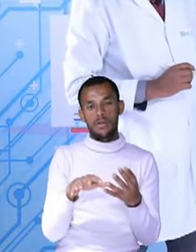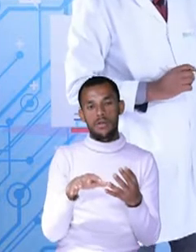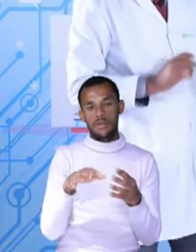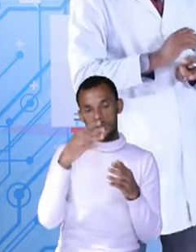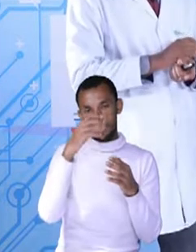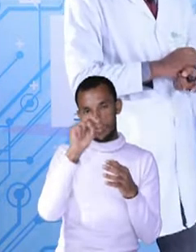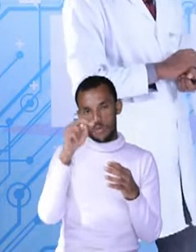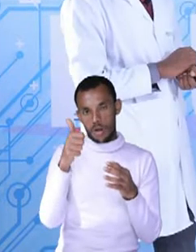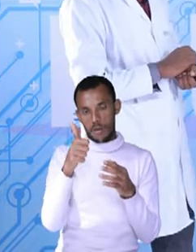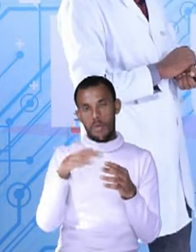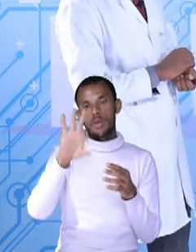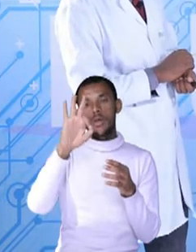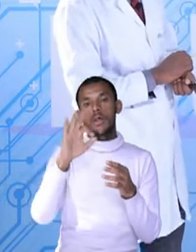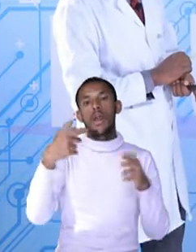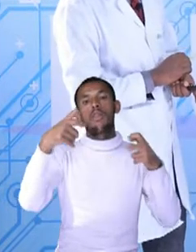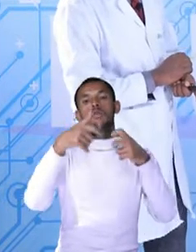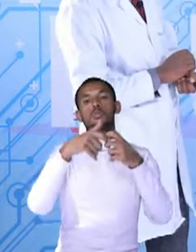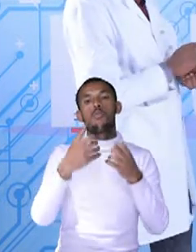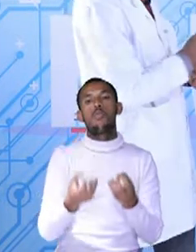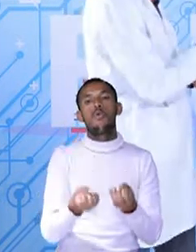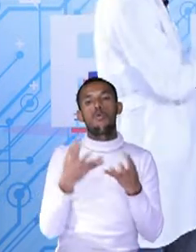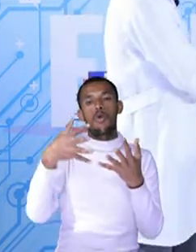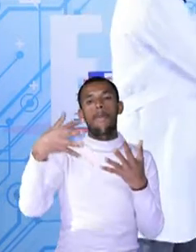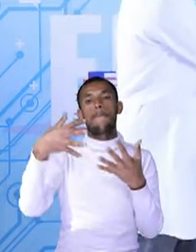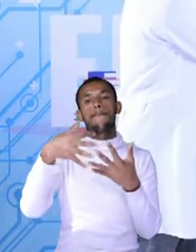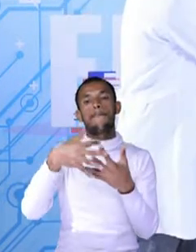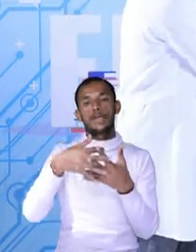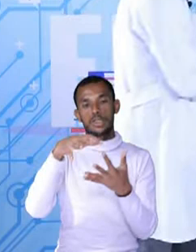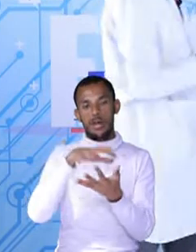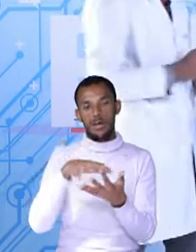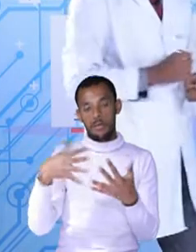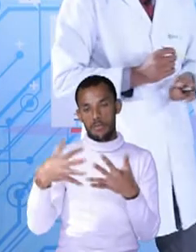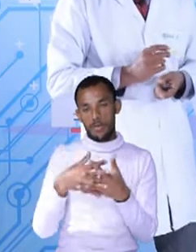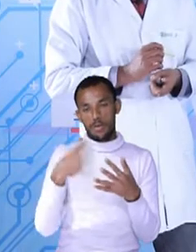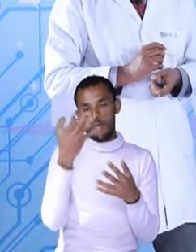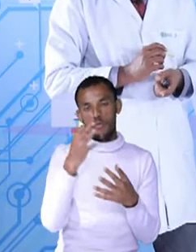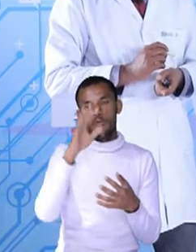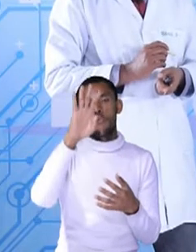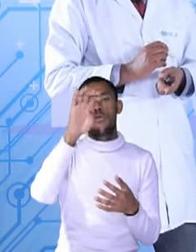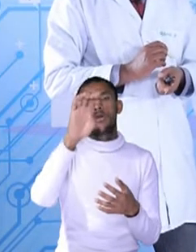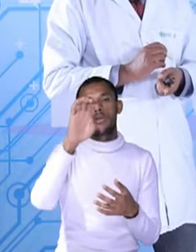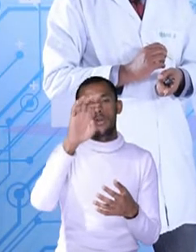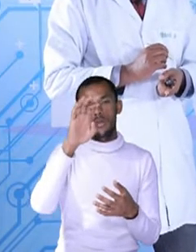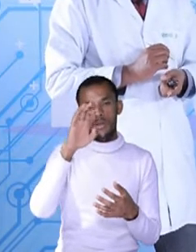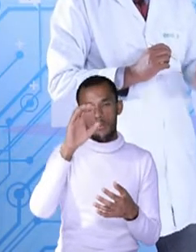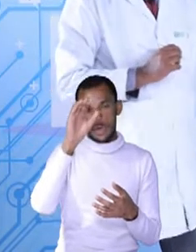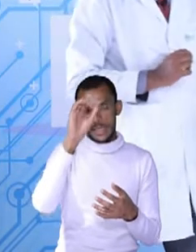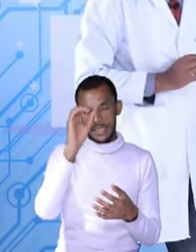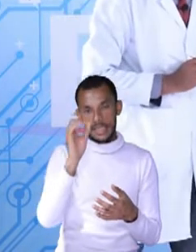obtained by the electrolysis of molten mixtures of about 40% sodium chloride,